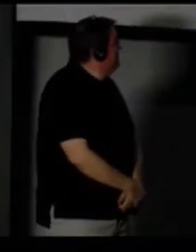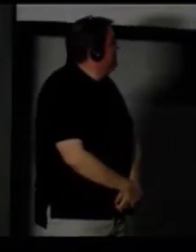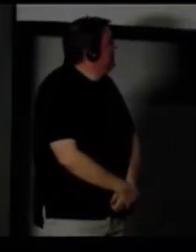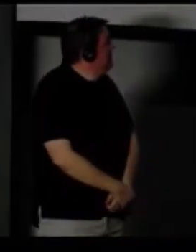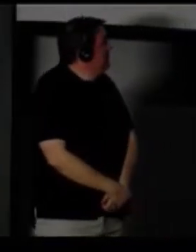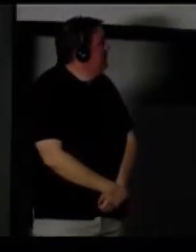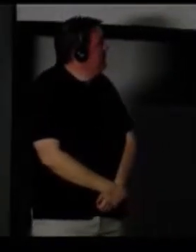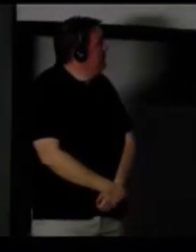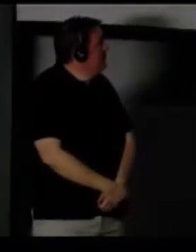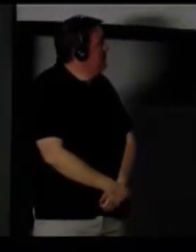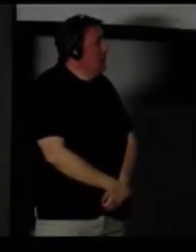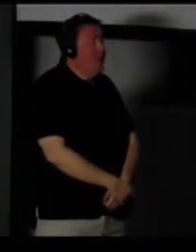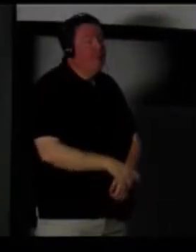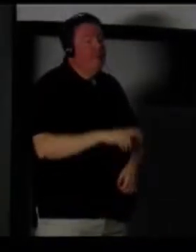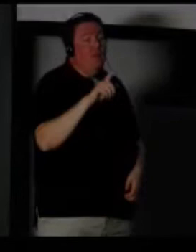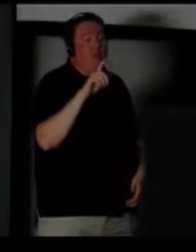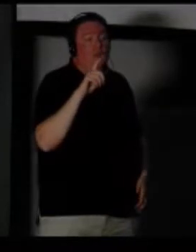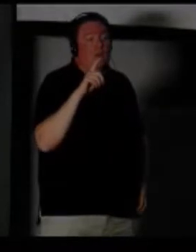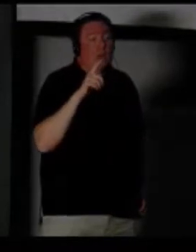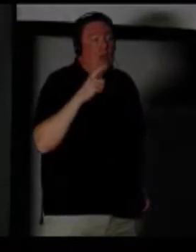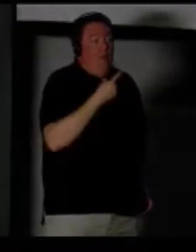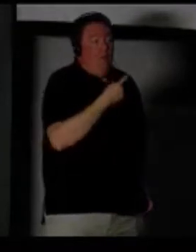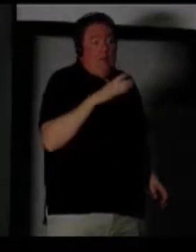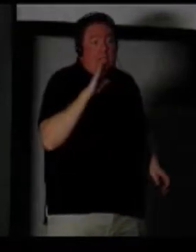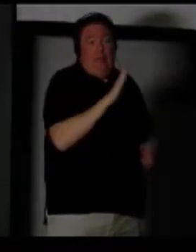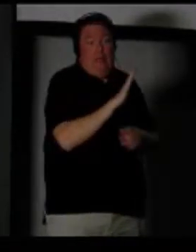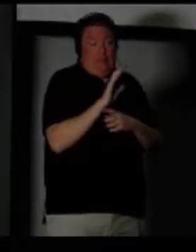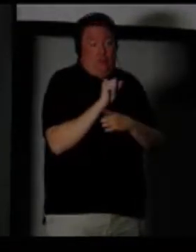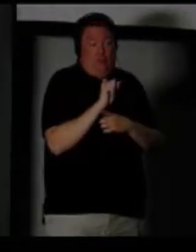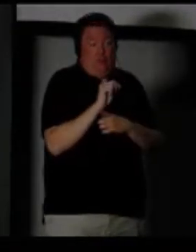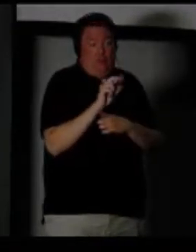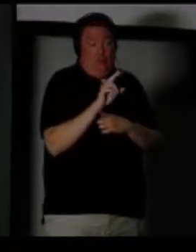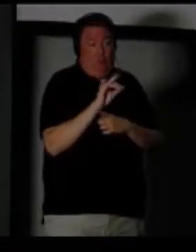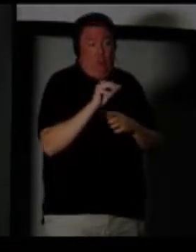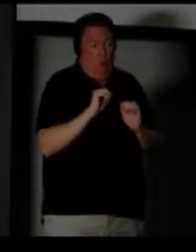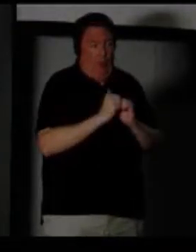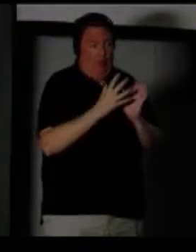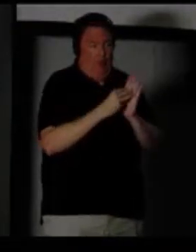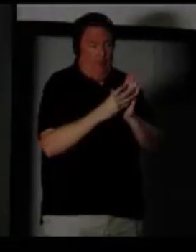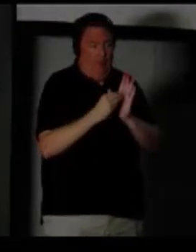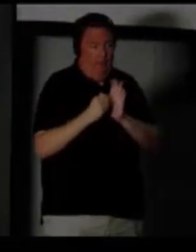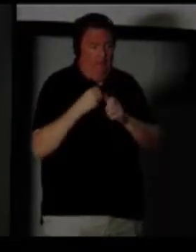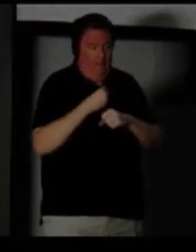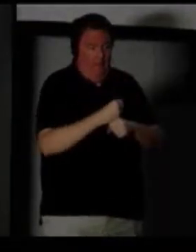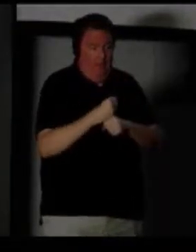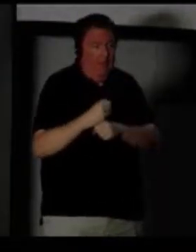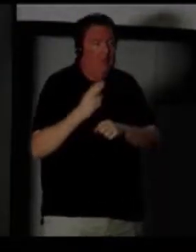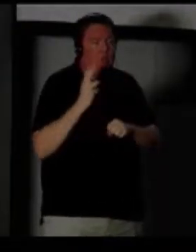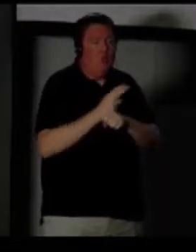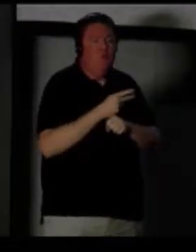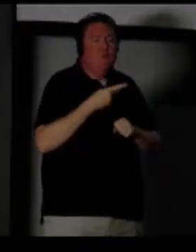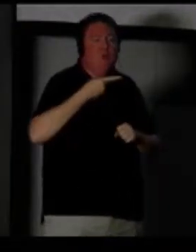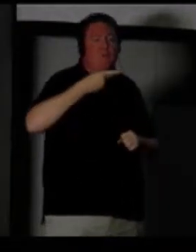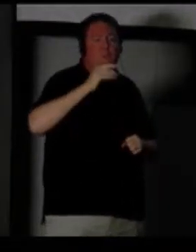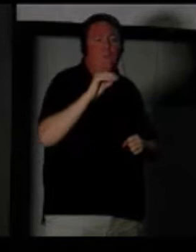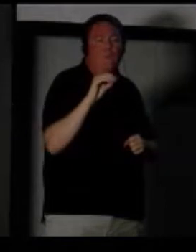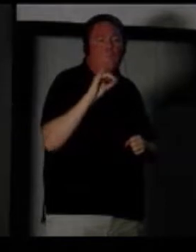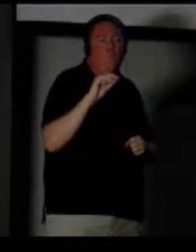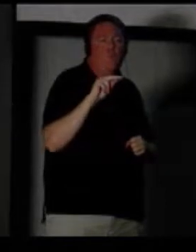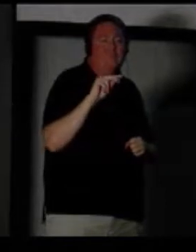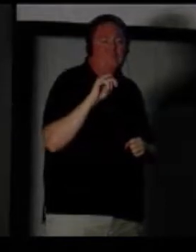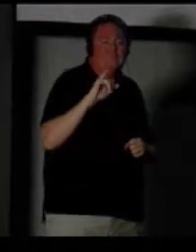And the tool that Powers Studio used to make these replicas was a pointing machine, which was really